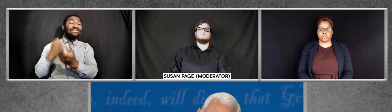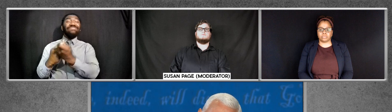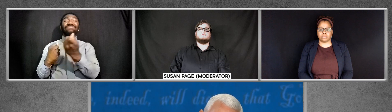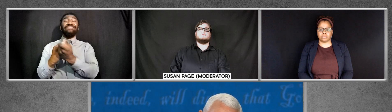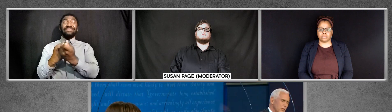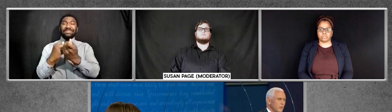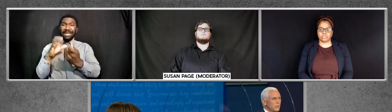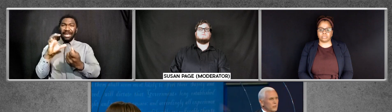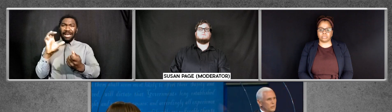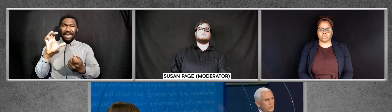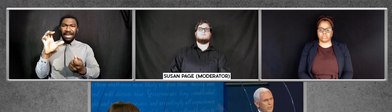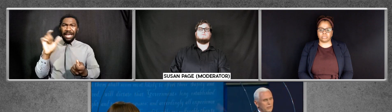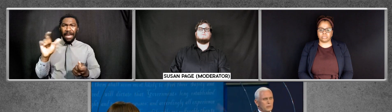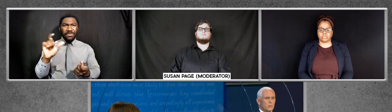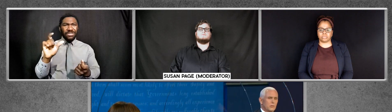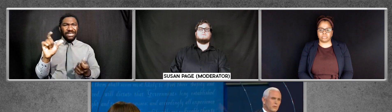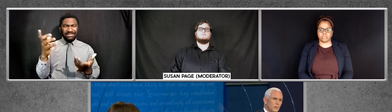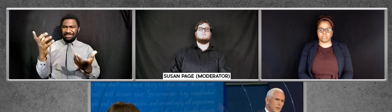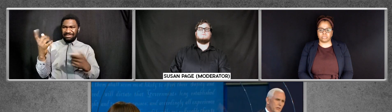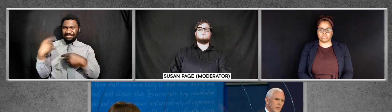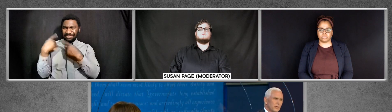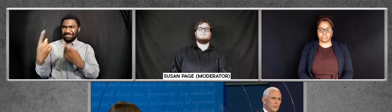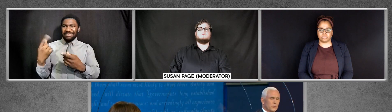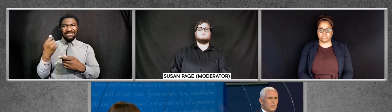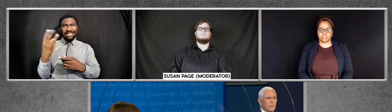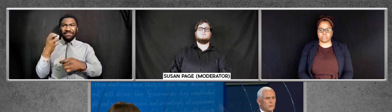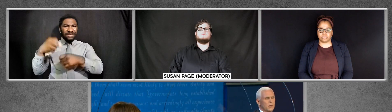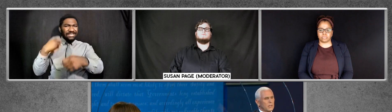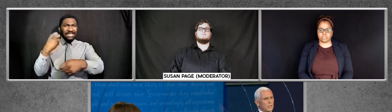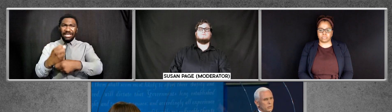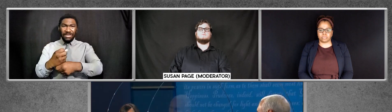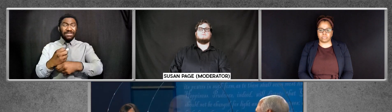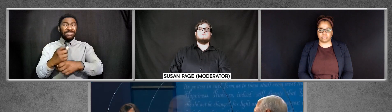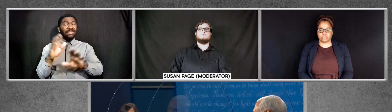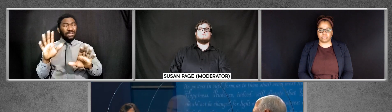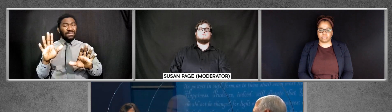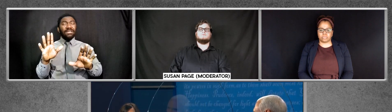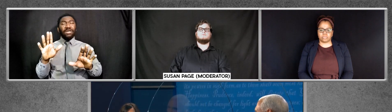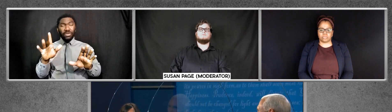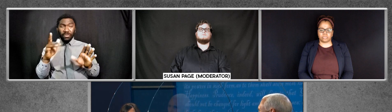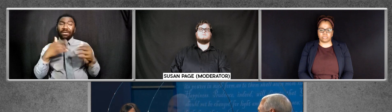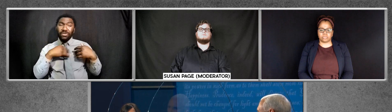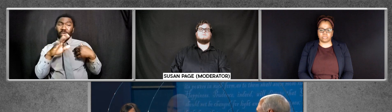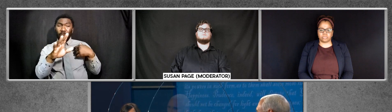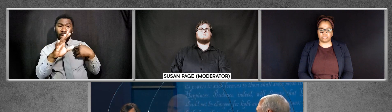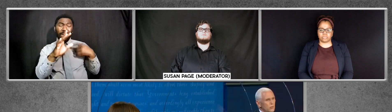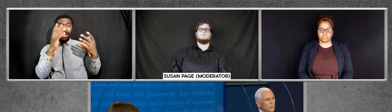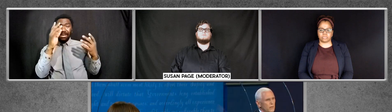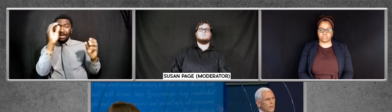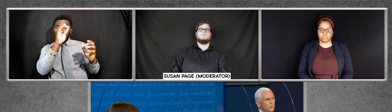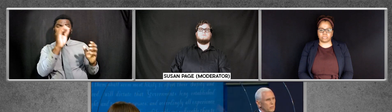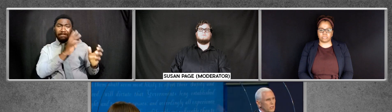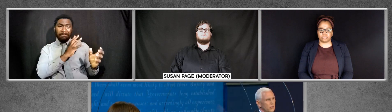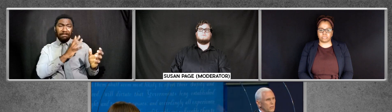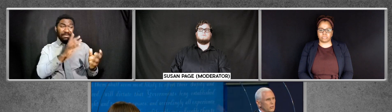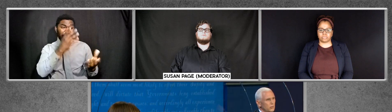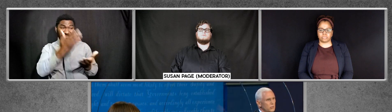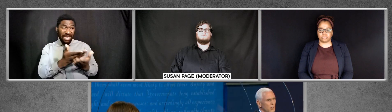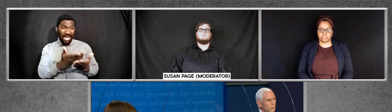again, Senator Harris, you're entitled to your opinion. You're not entitled to your own facts. When Joe Biden was vice president, we lost